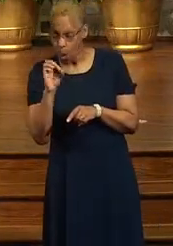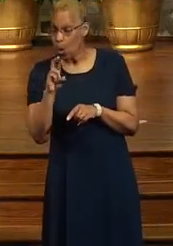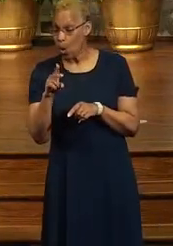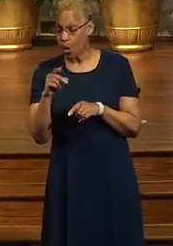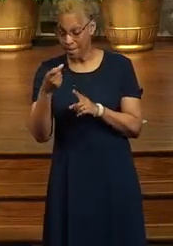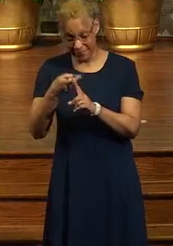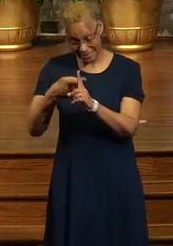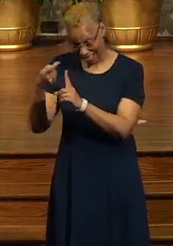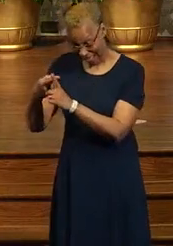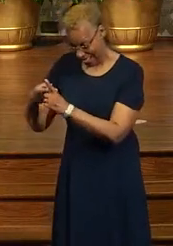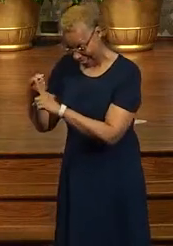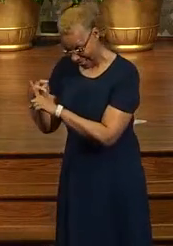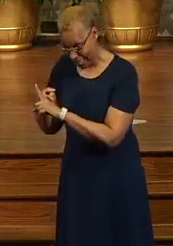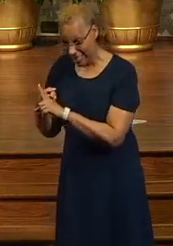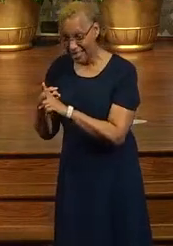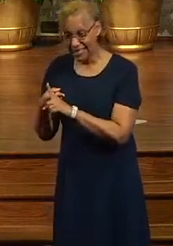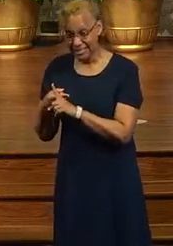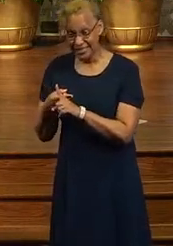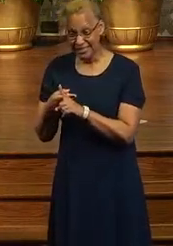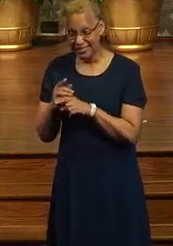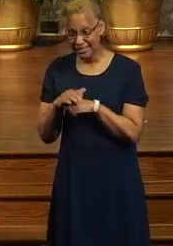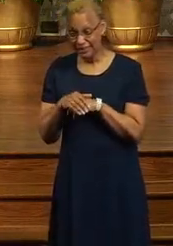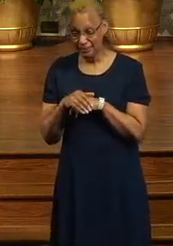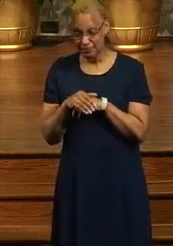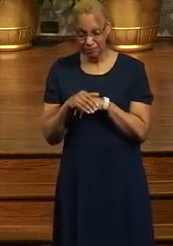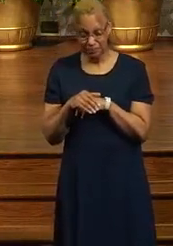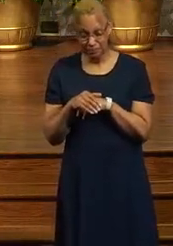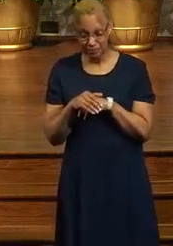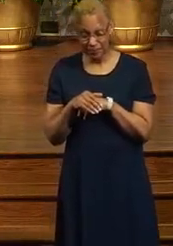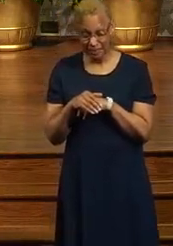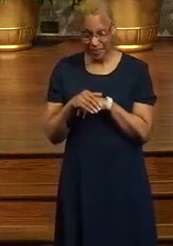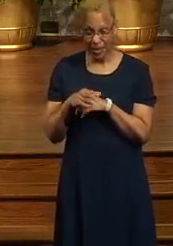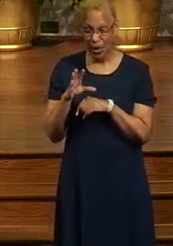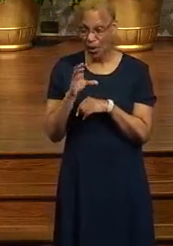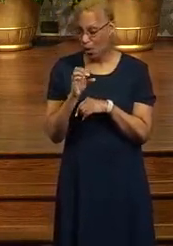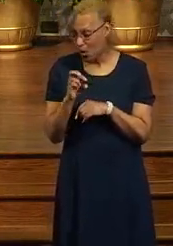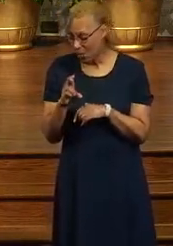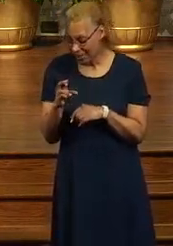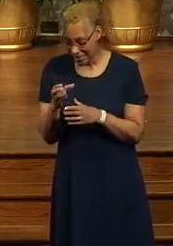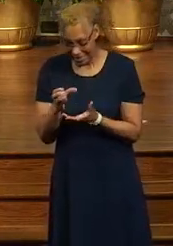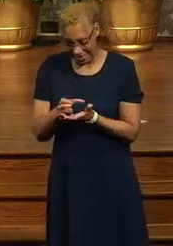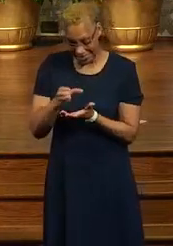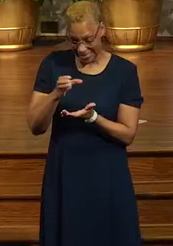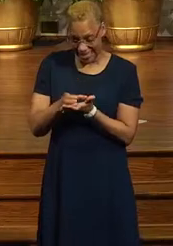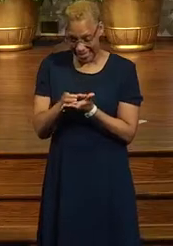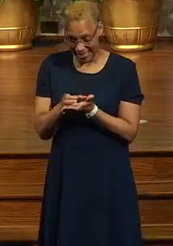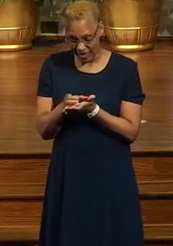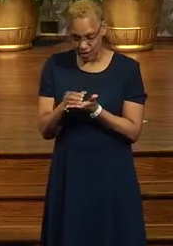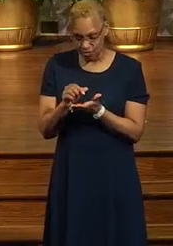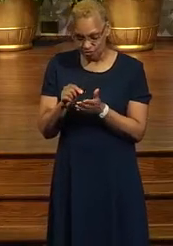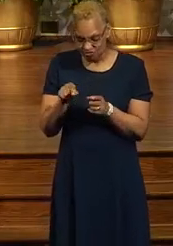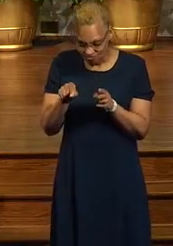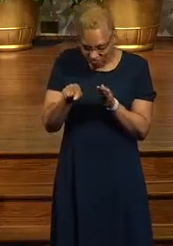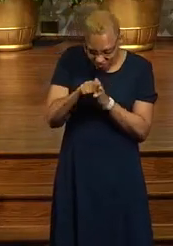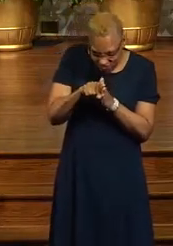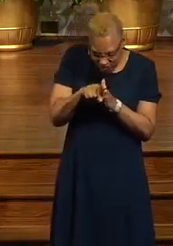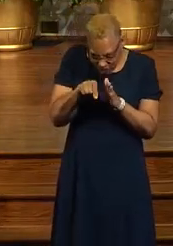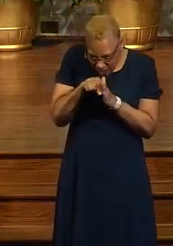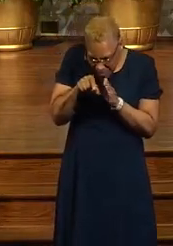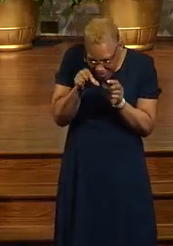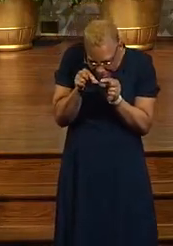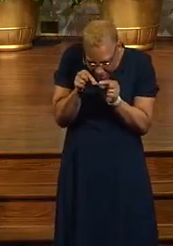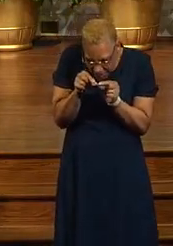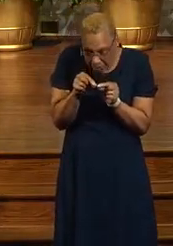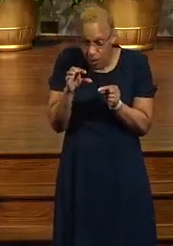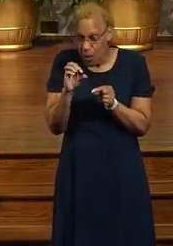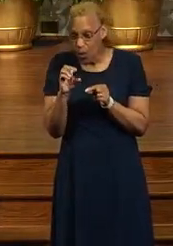bananas, the dented evaporated milk cans, the dented